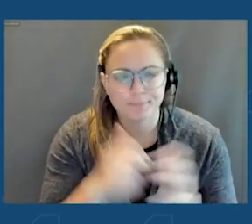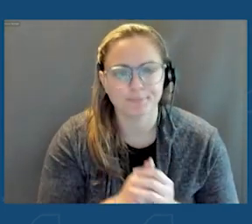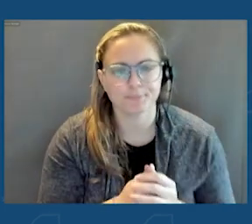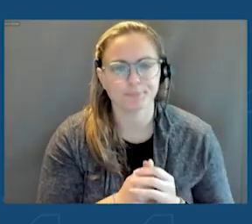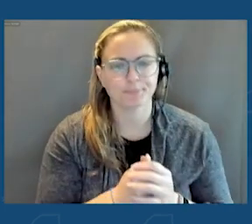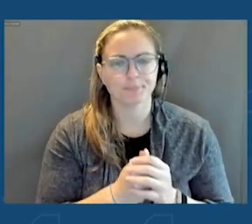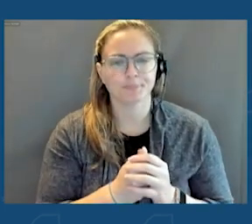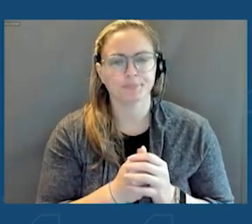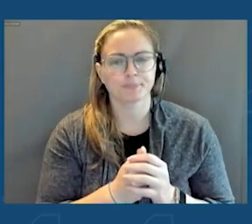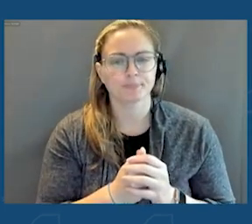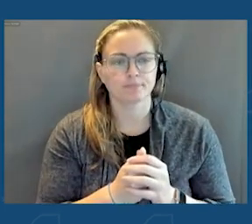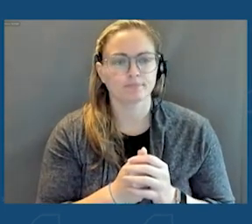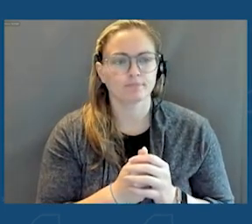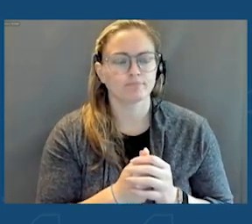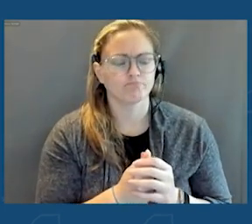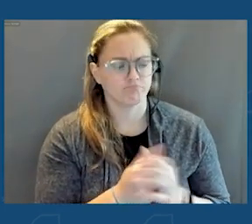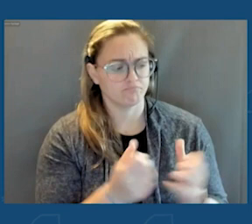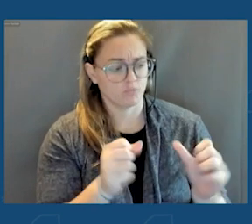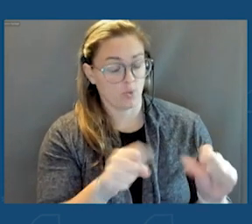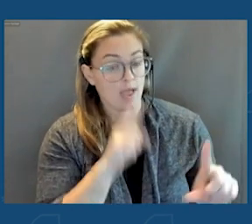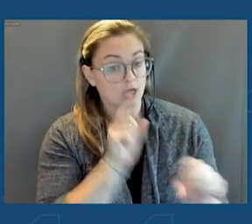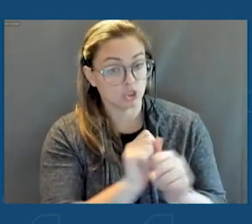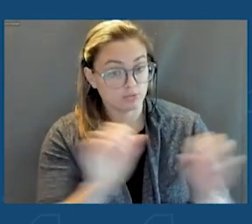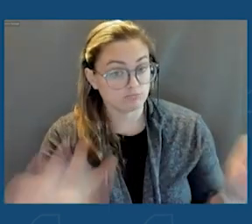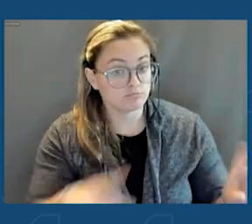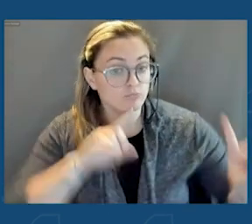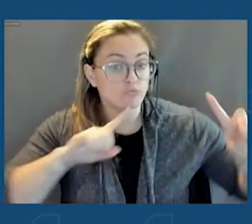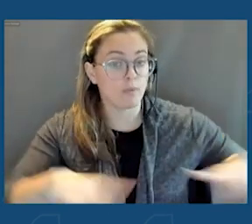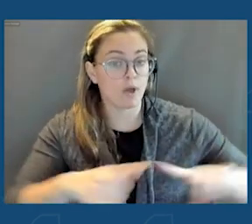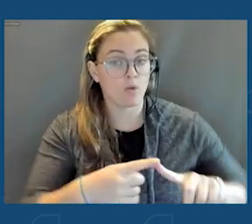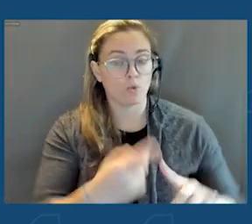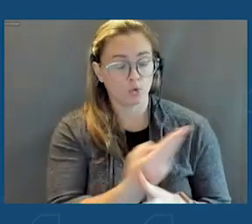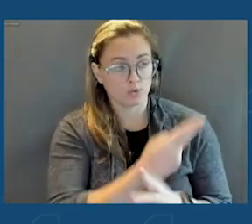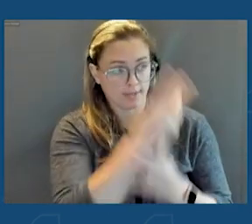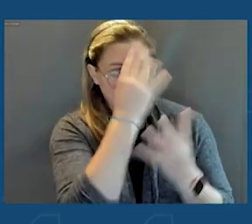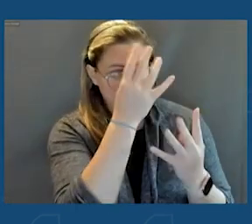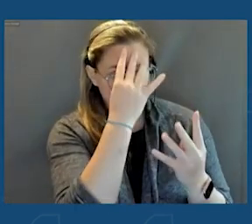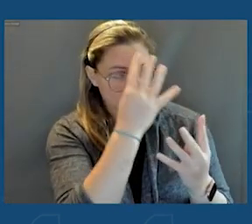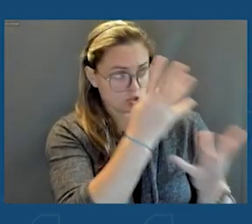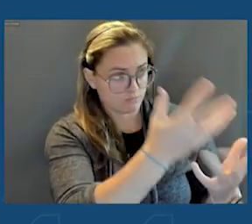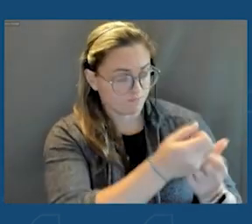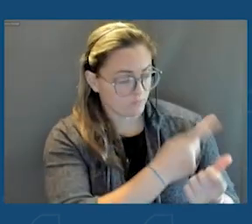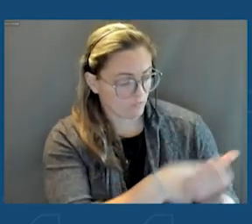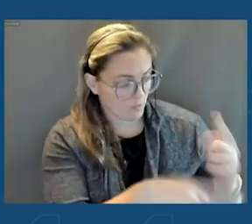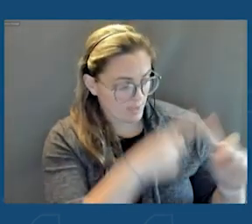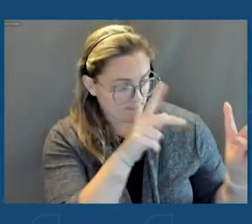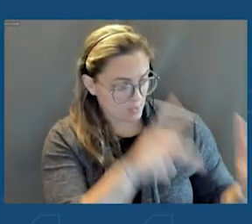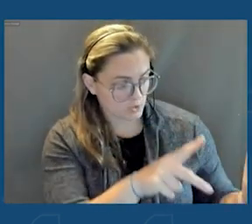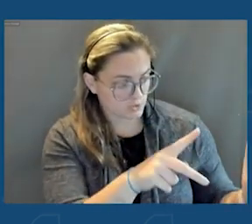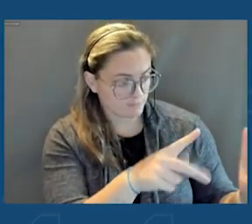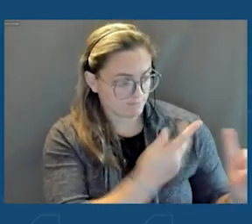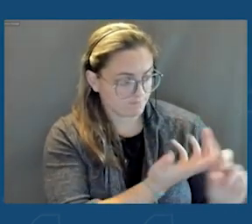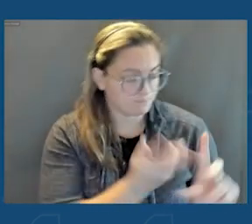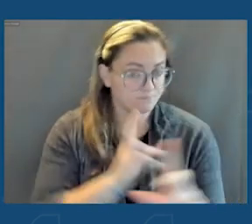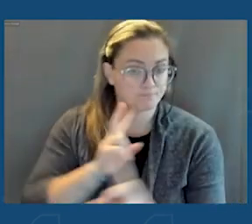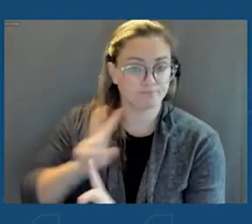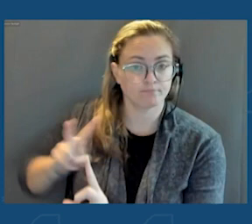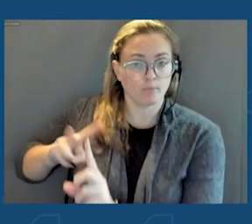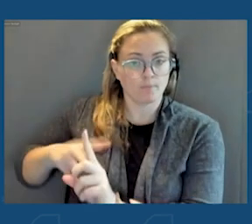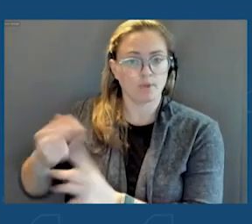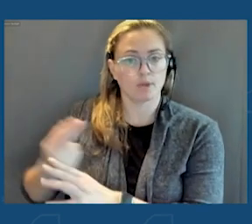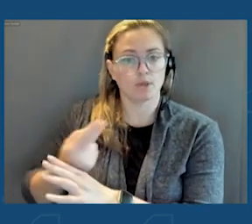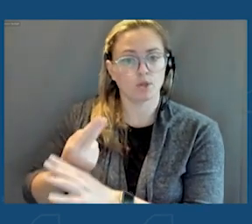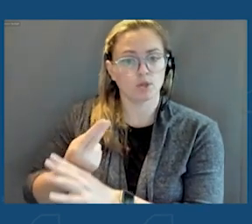to be able to now have a way to act upon it where you're taking that information you're receiving from an individual and put in the hands of an individual